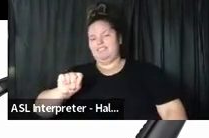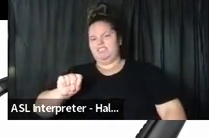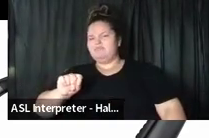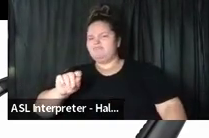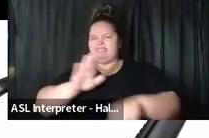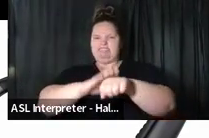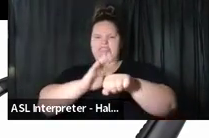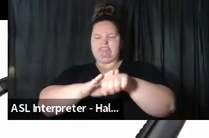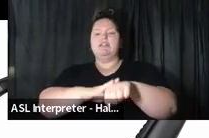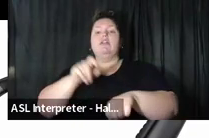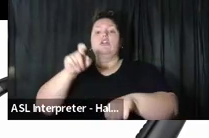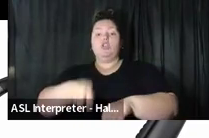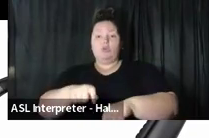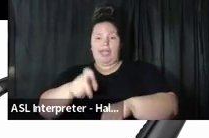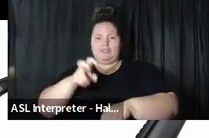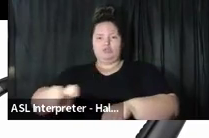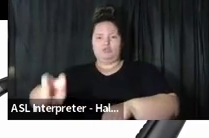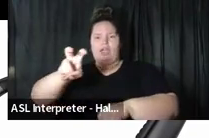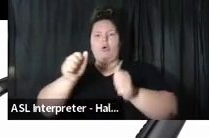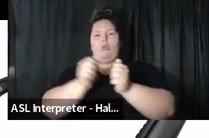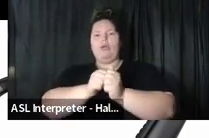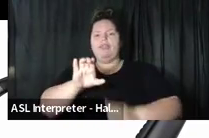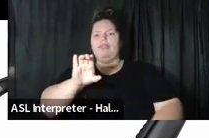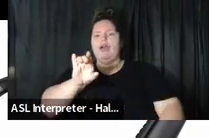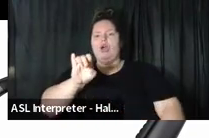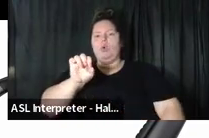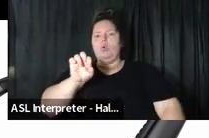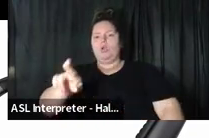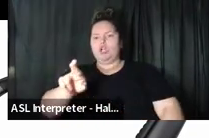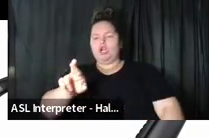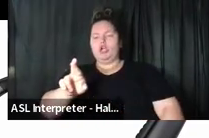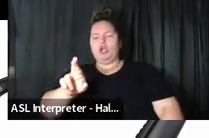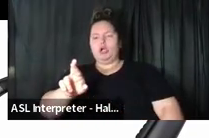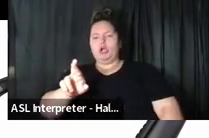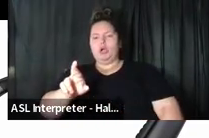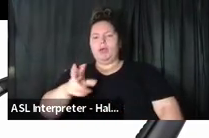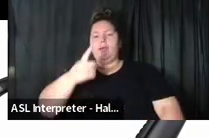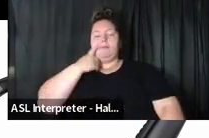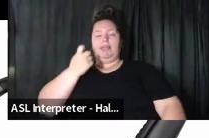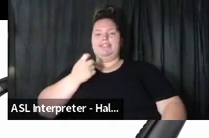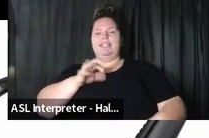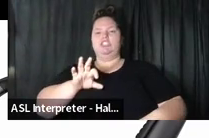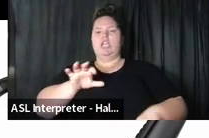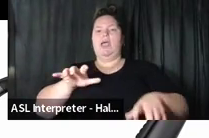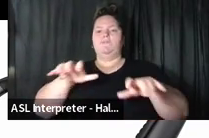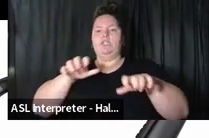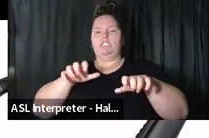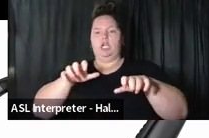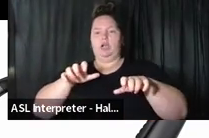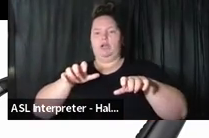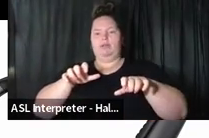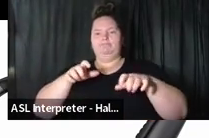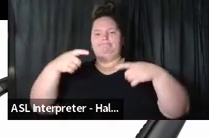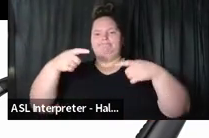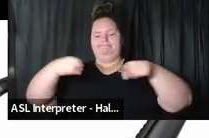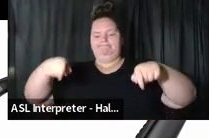to kind of travel with a cooler to keep the vest, because there's like freezer packets in within the vest. So you'll